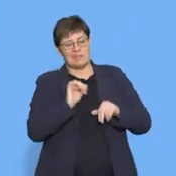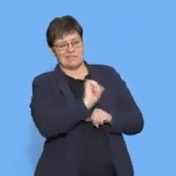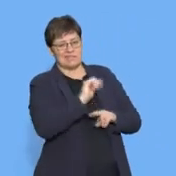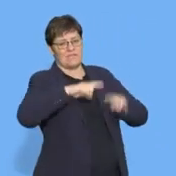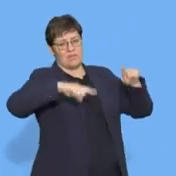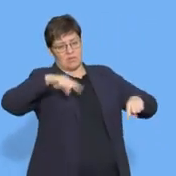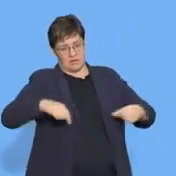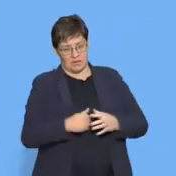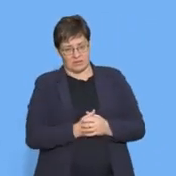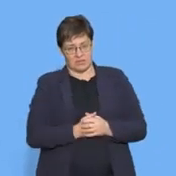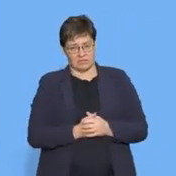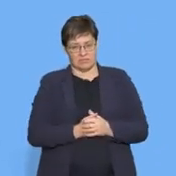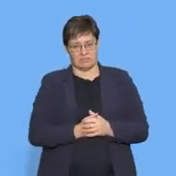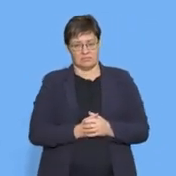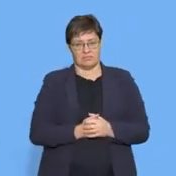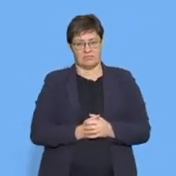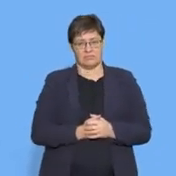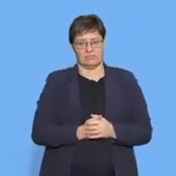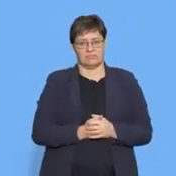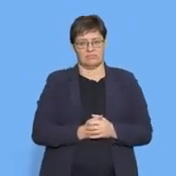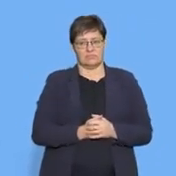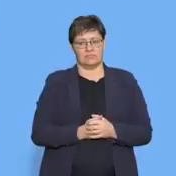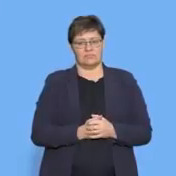variables. So let's begin.